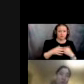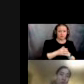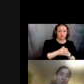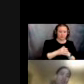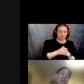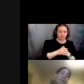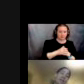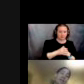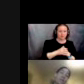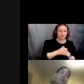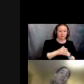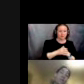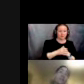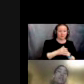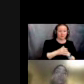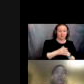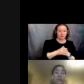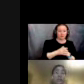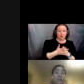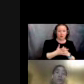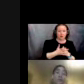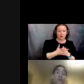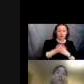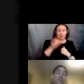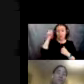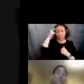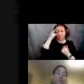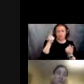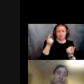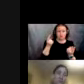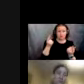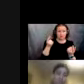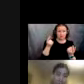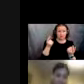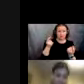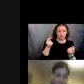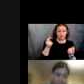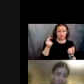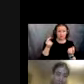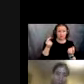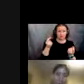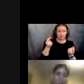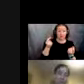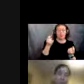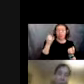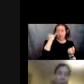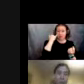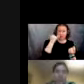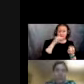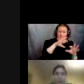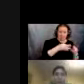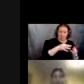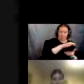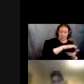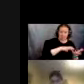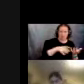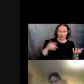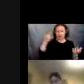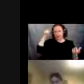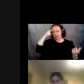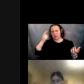so what did the government do to mixed families? What, you know, there were all kinds of,